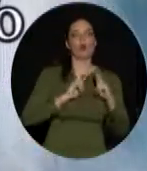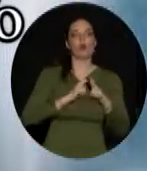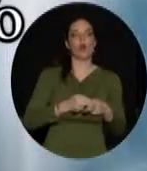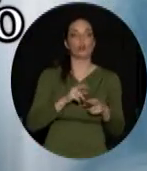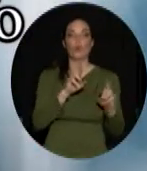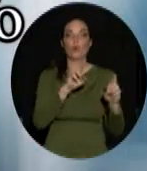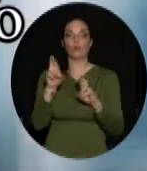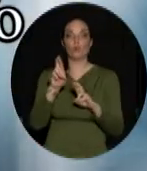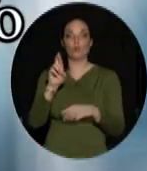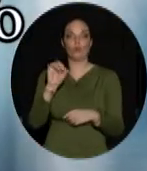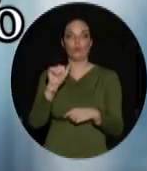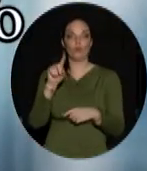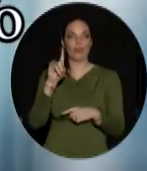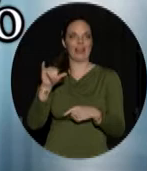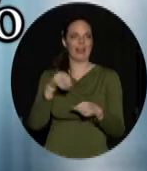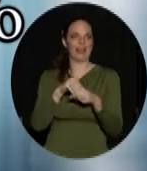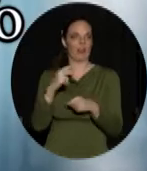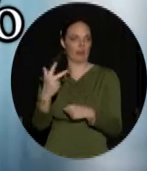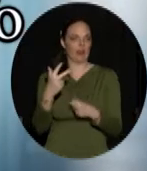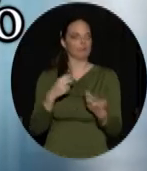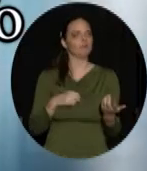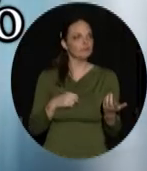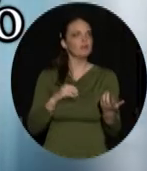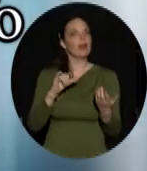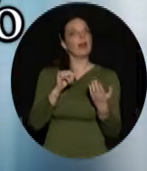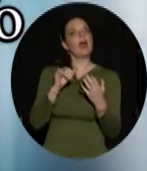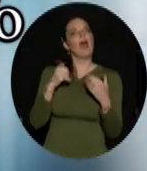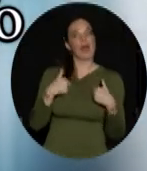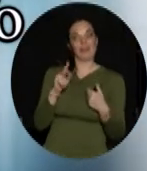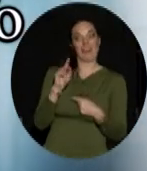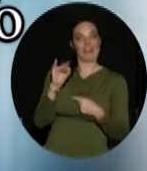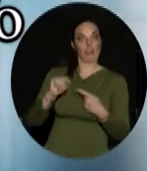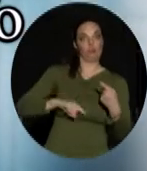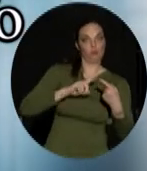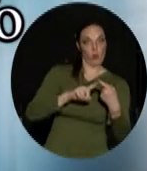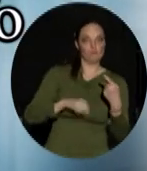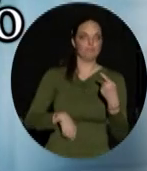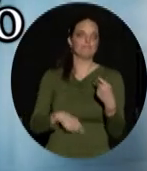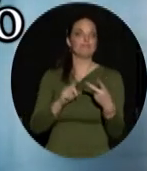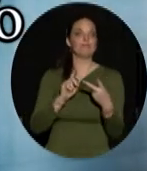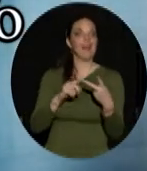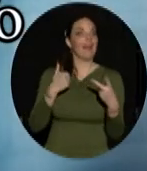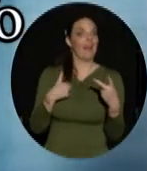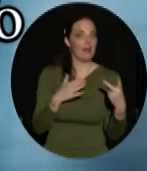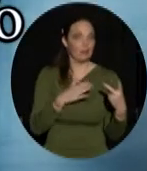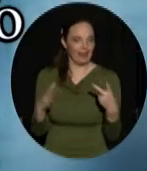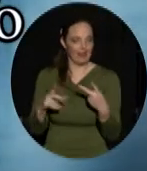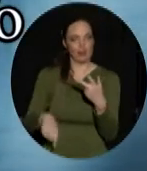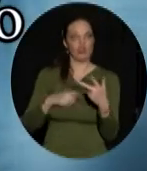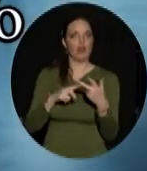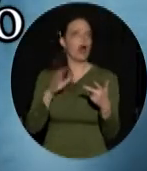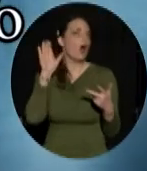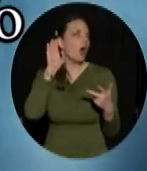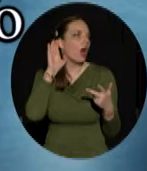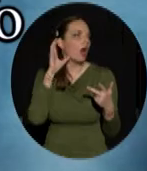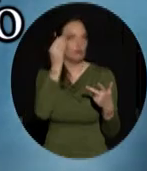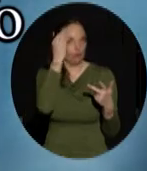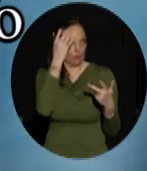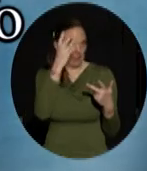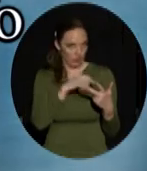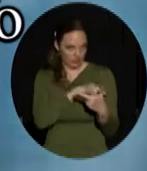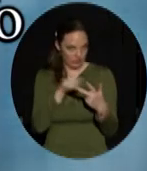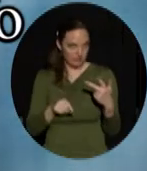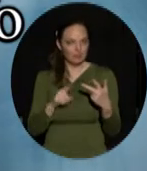And Ready in 3 has 3 parts. So having a kit, which we talked about earlier, having a plan, and listening for information. When it comes to you and your